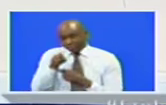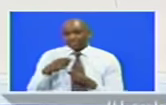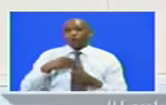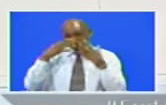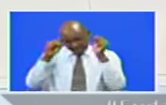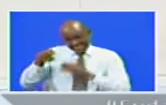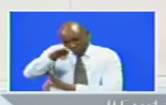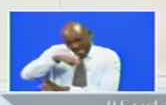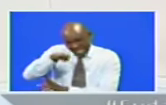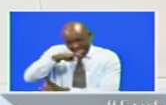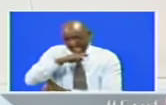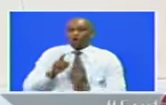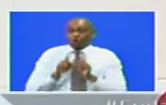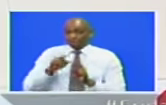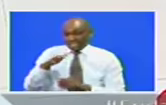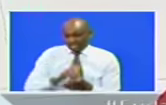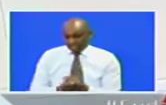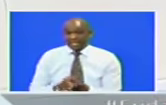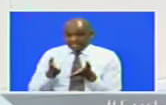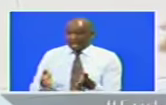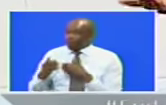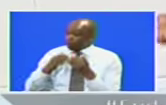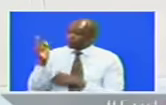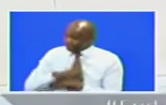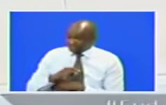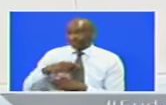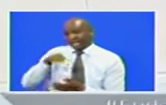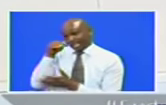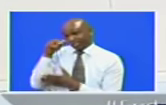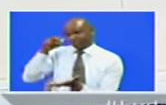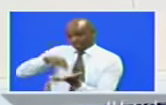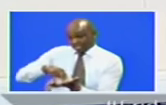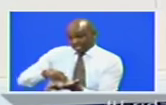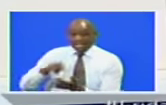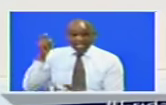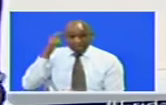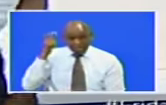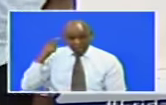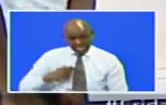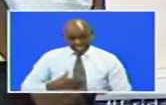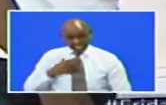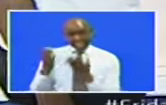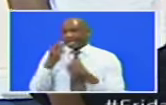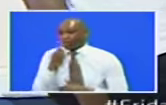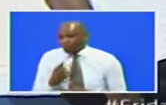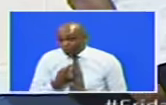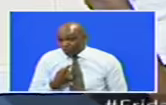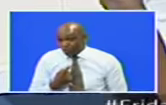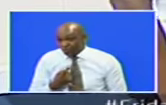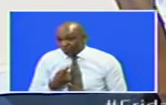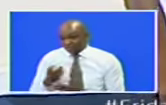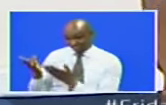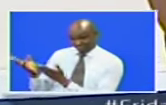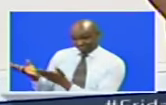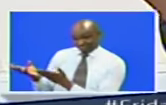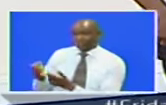presidential results. All right, so we're about to wrap up things. I'll ask you to stand. Yes. Remember that we had our guest anchor in studio. I don't know